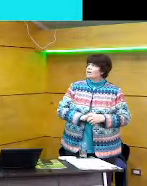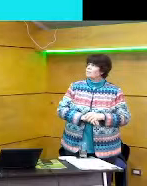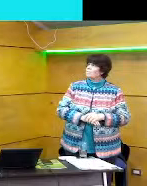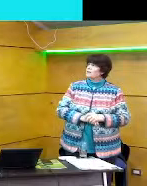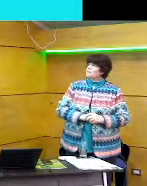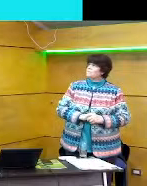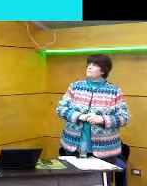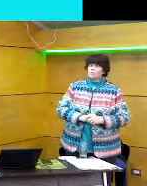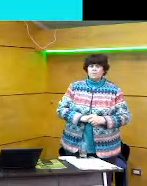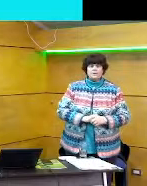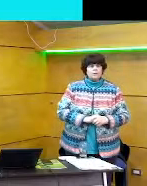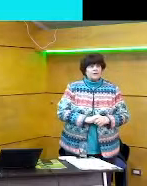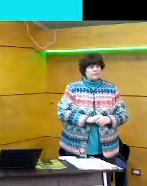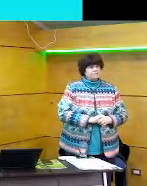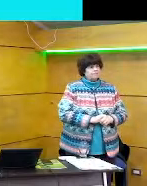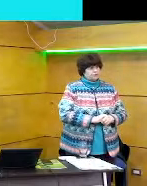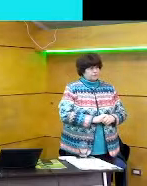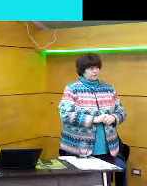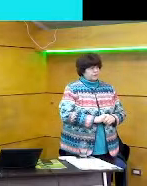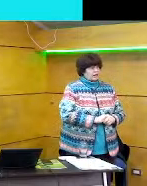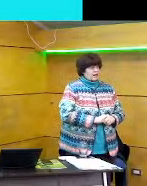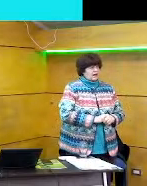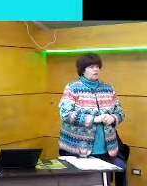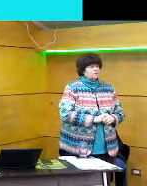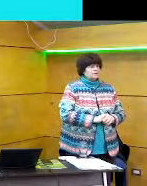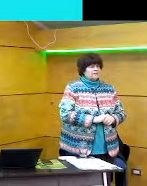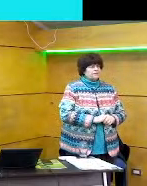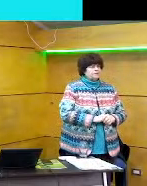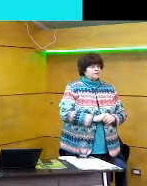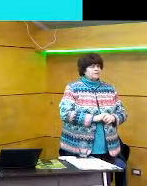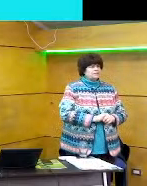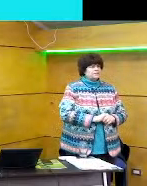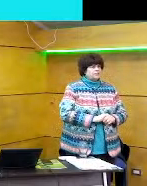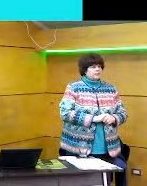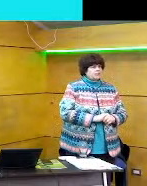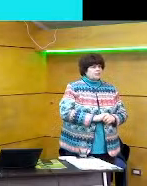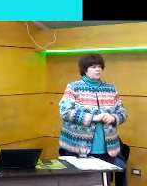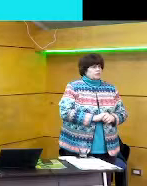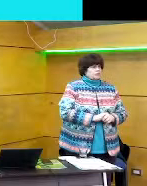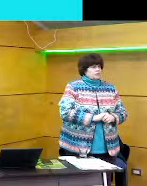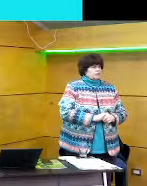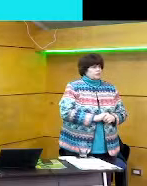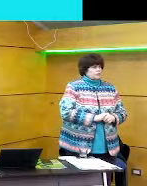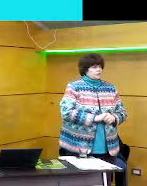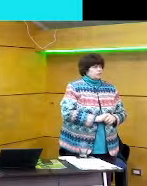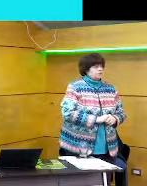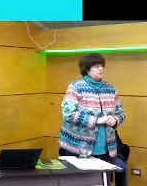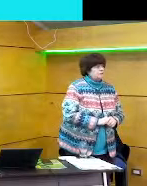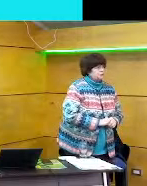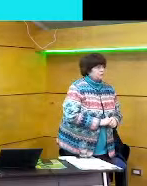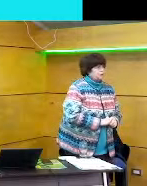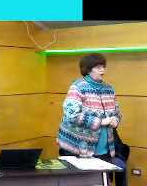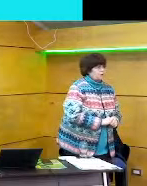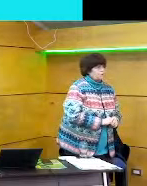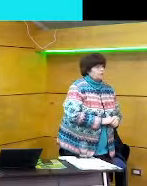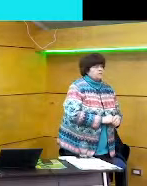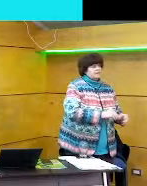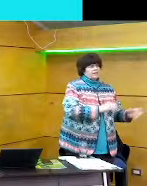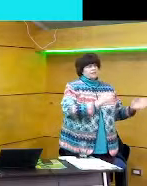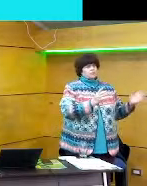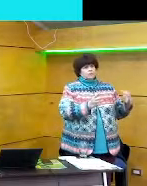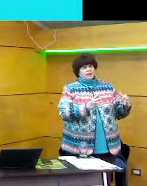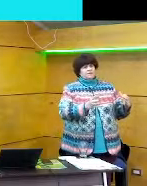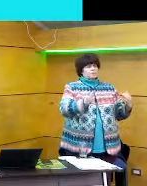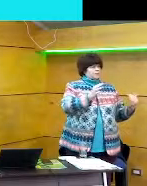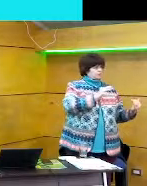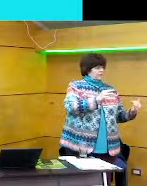think before we go any further, I would like you to just turn to the person